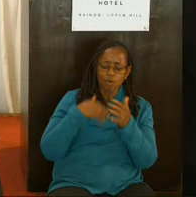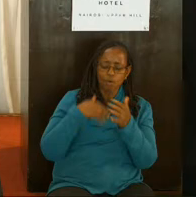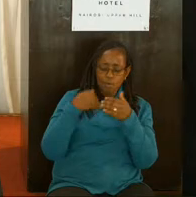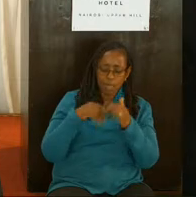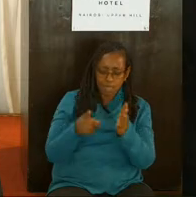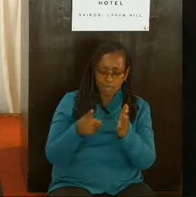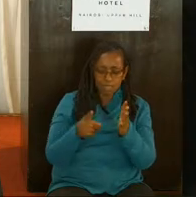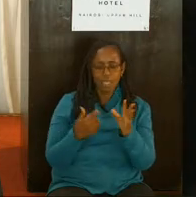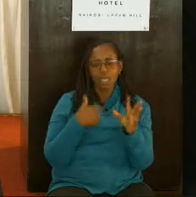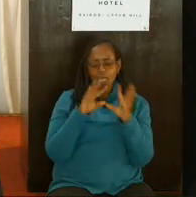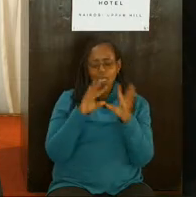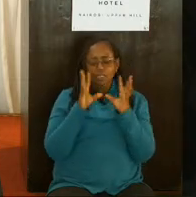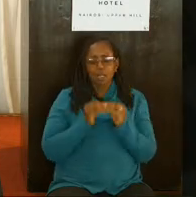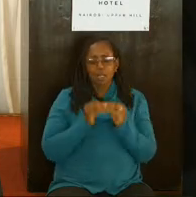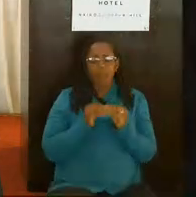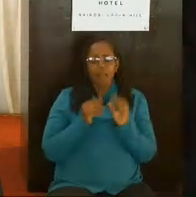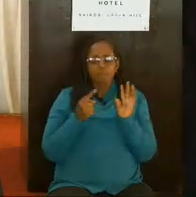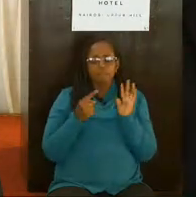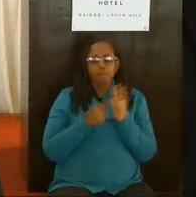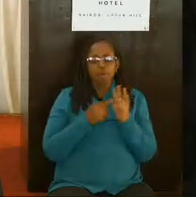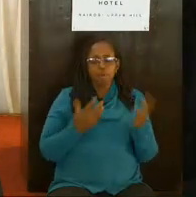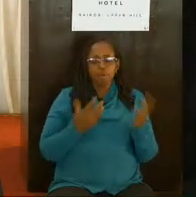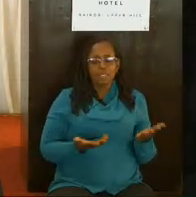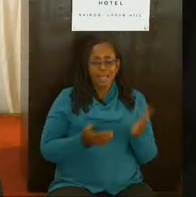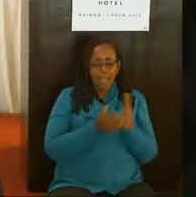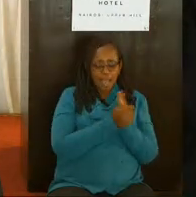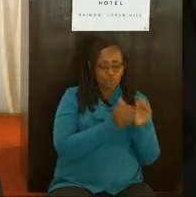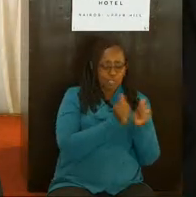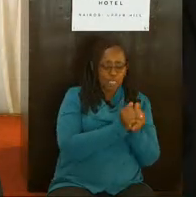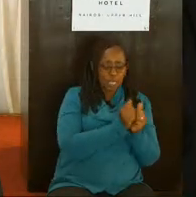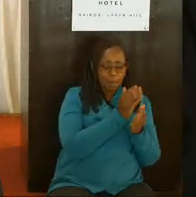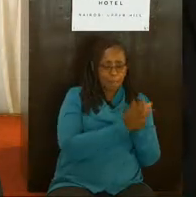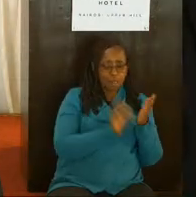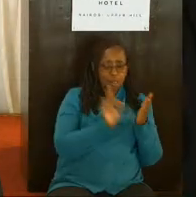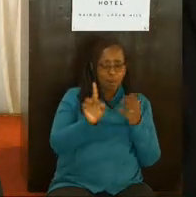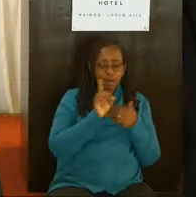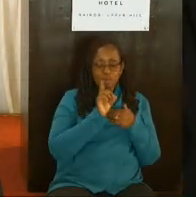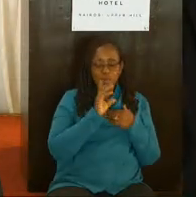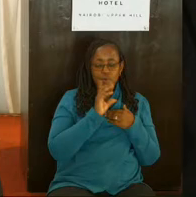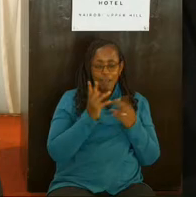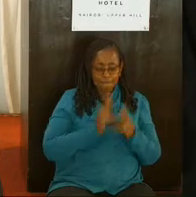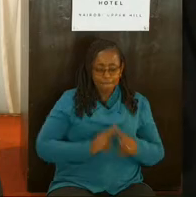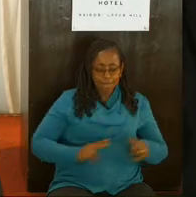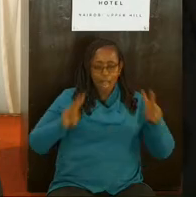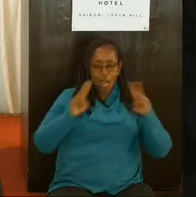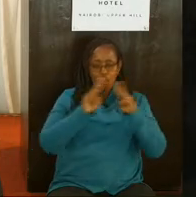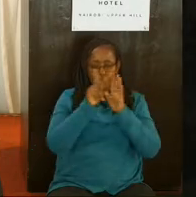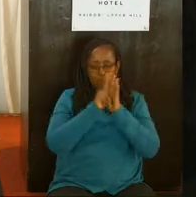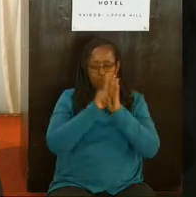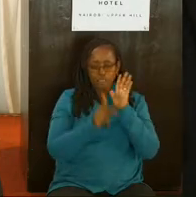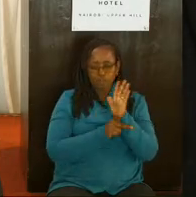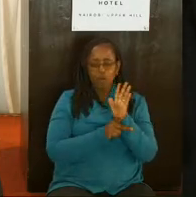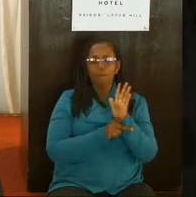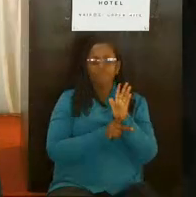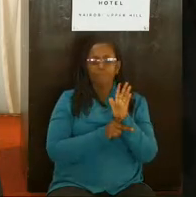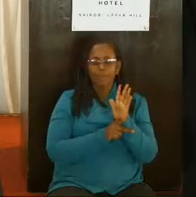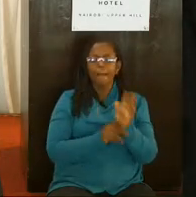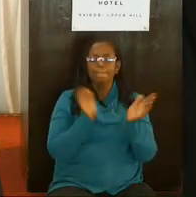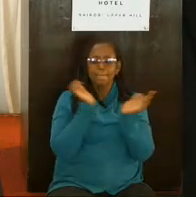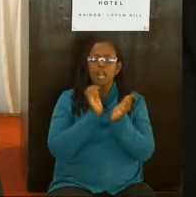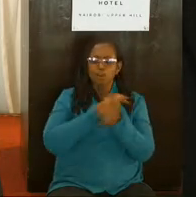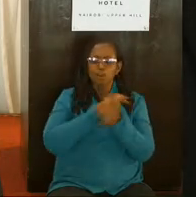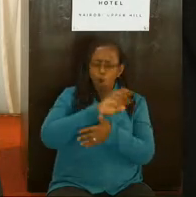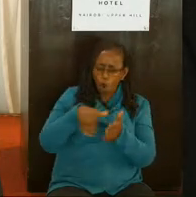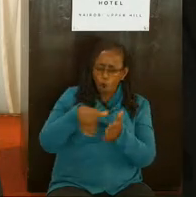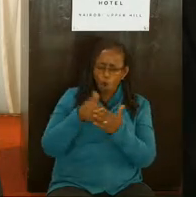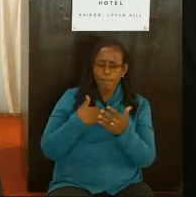I want to say article 10 1 says that the values and principles bind all it begins with state officers